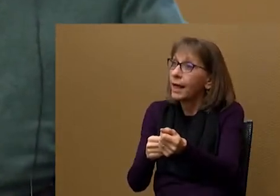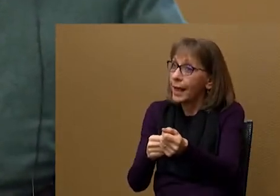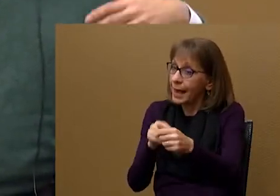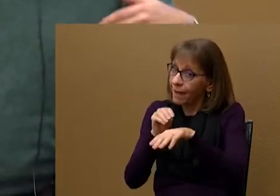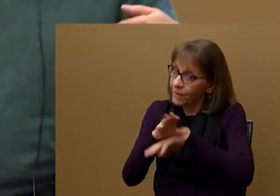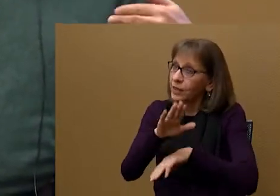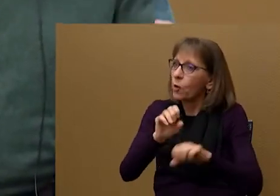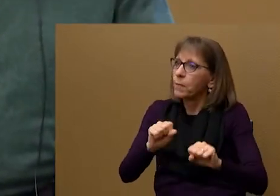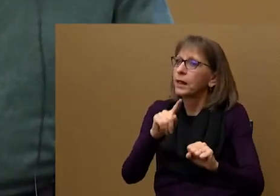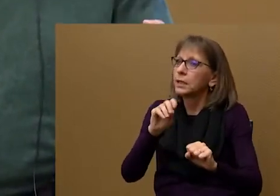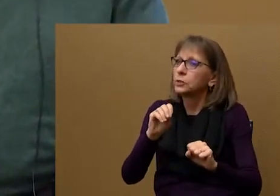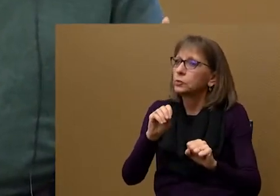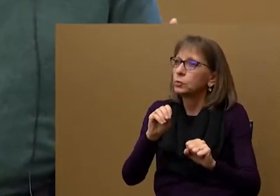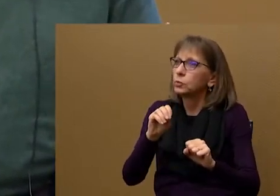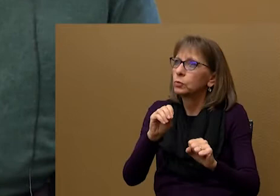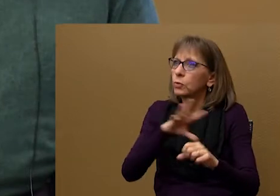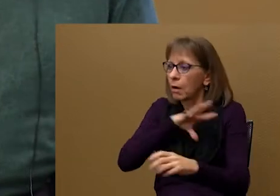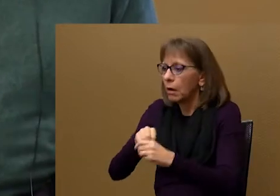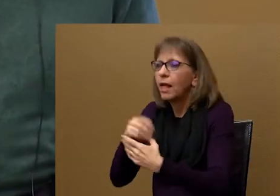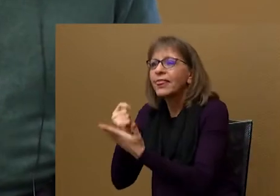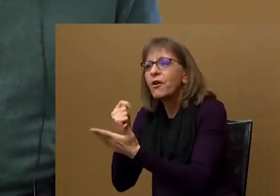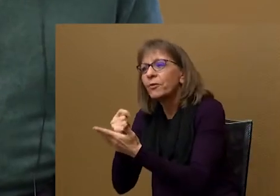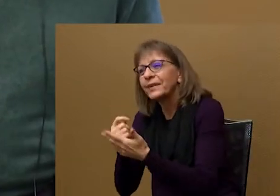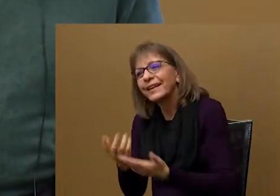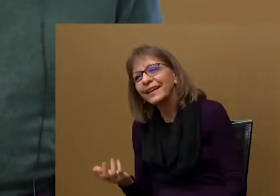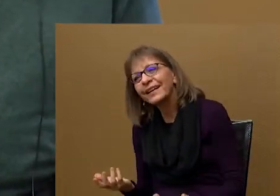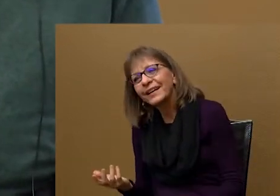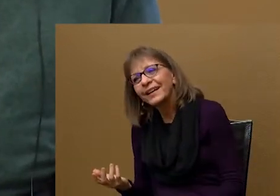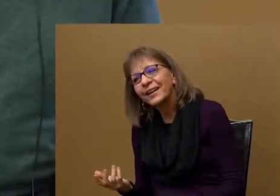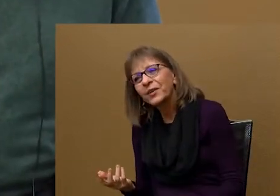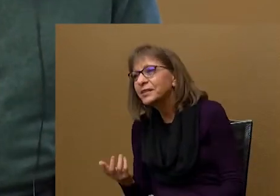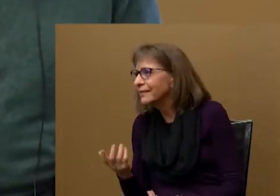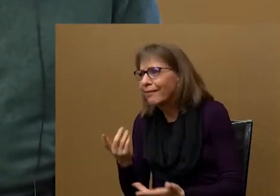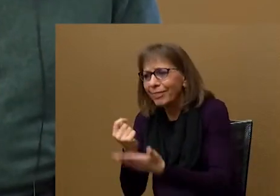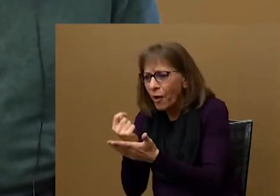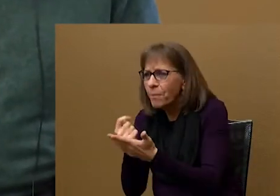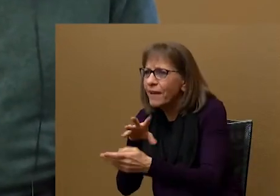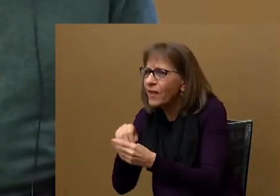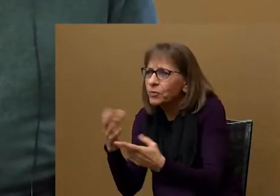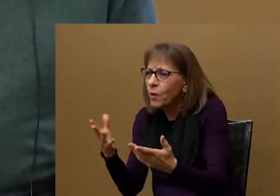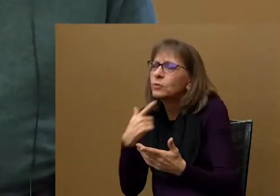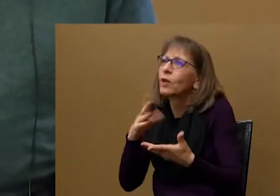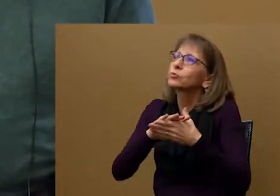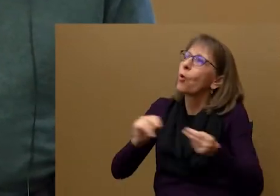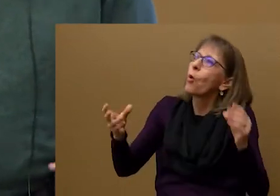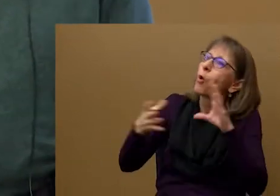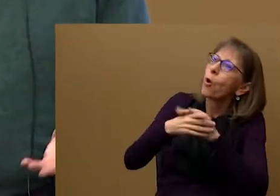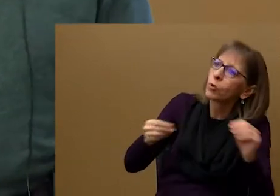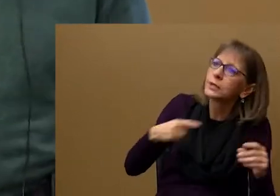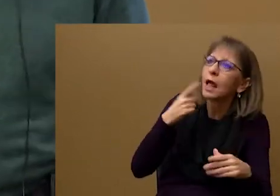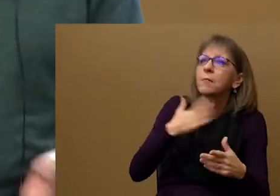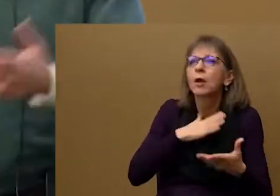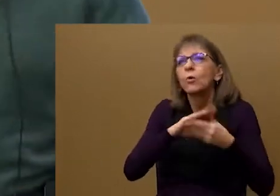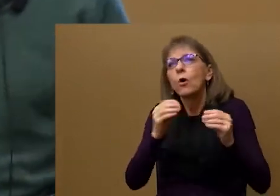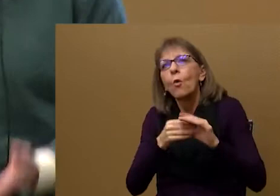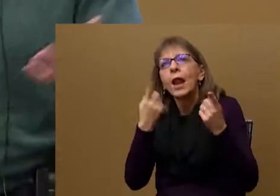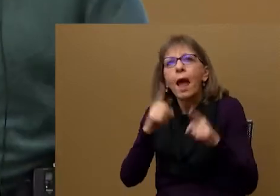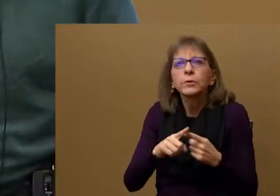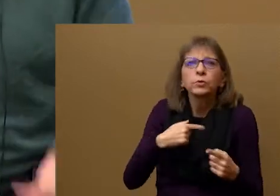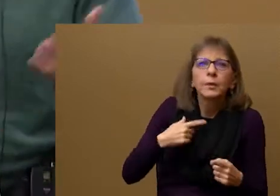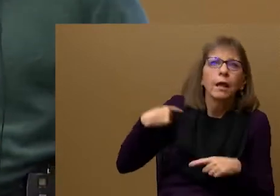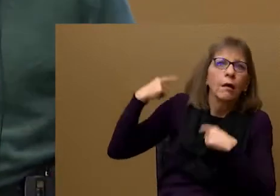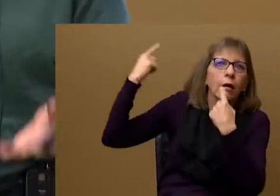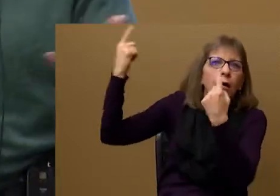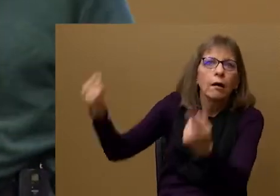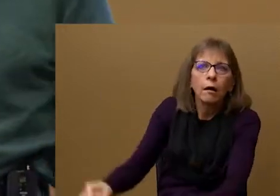great bearing on their ability to, for instance, use therapy. Because what do you do in therapy? You tell a story. You tell a series